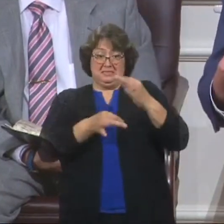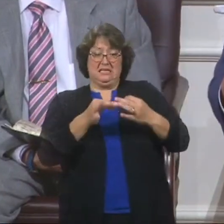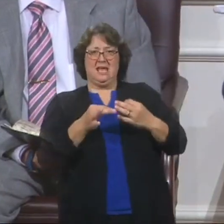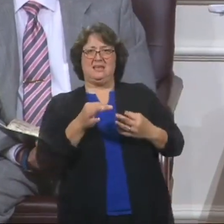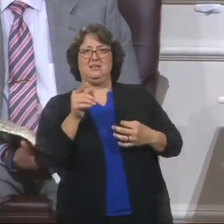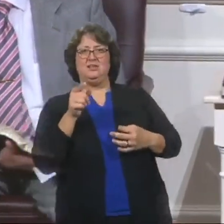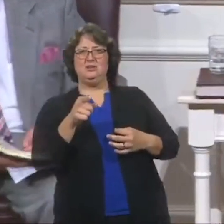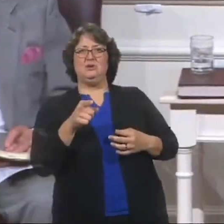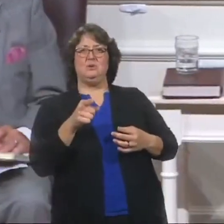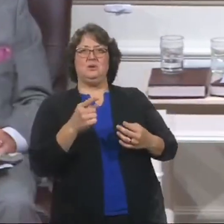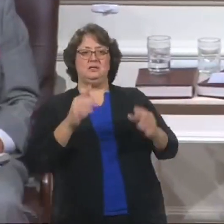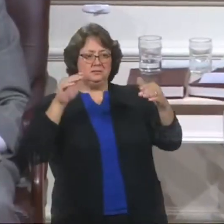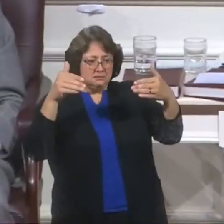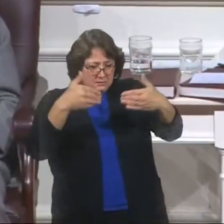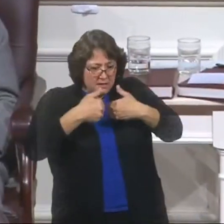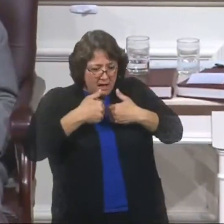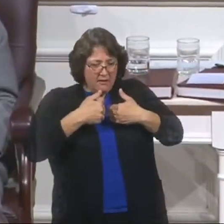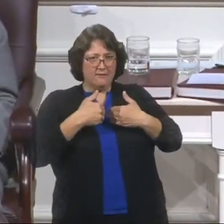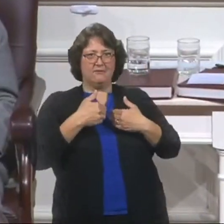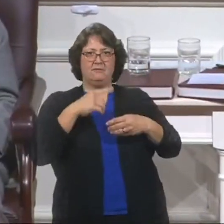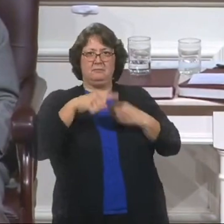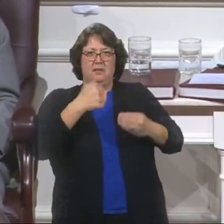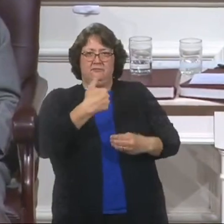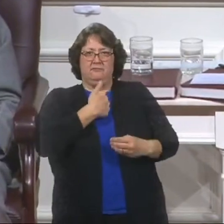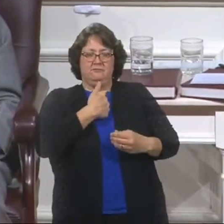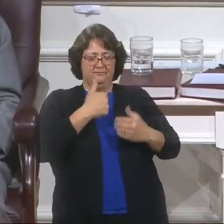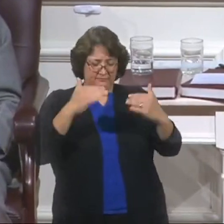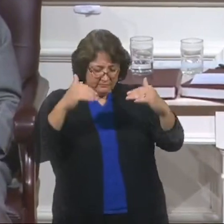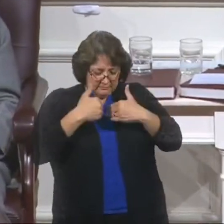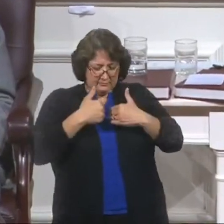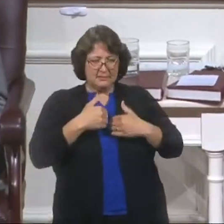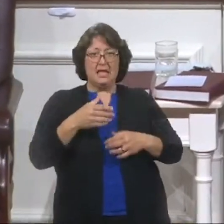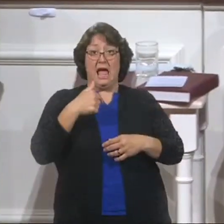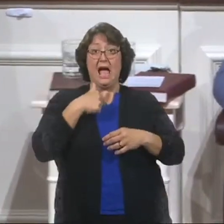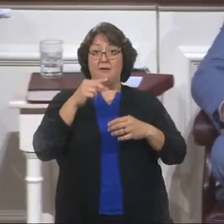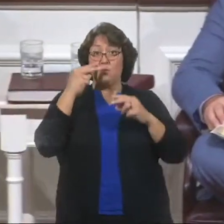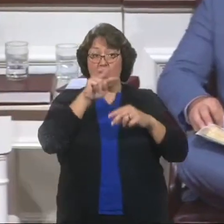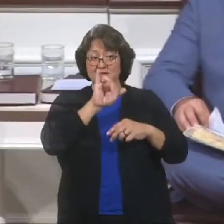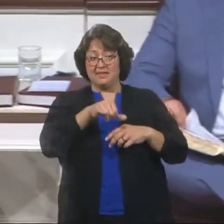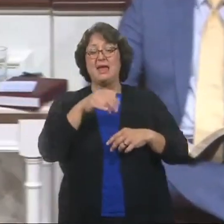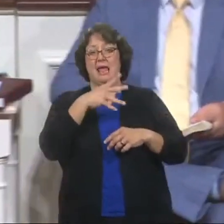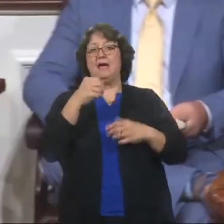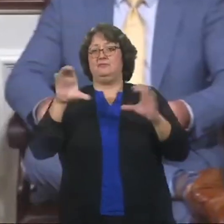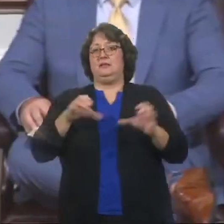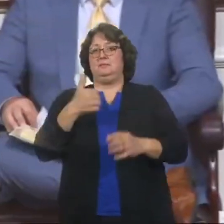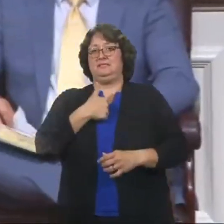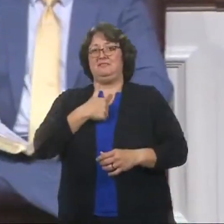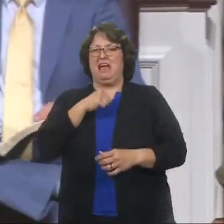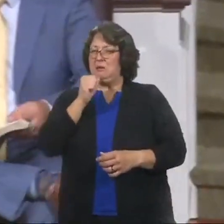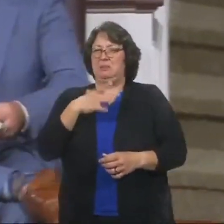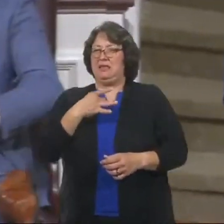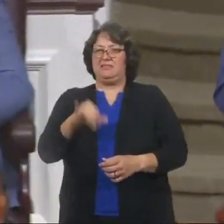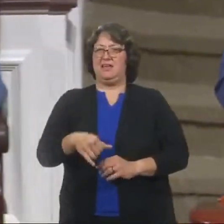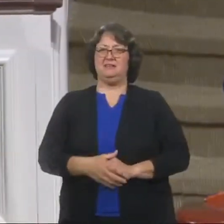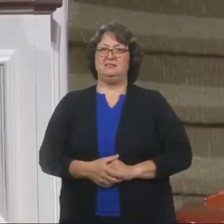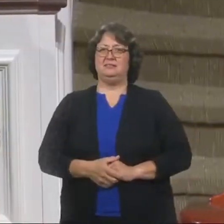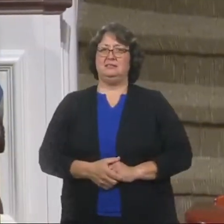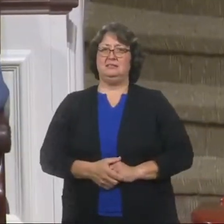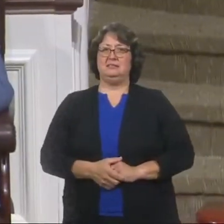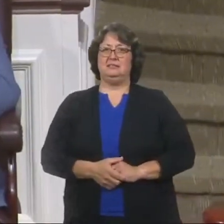we're so self-absorbed with whatever's going on. I've watched it. I've done it. I don't like it. He